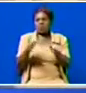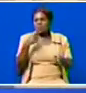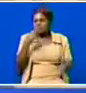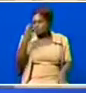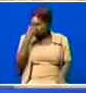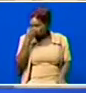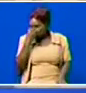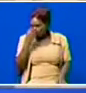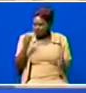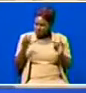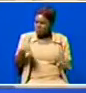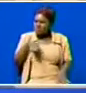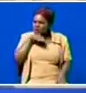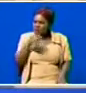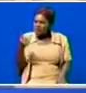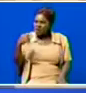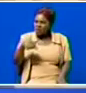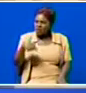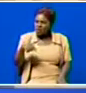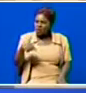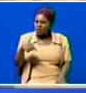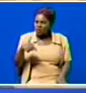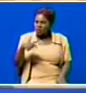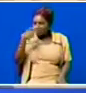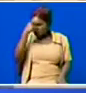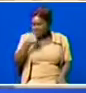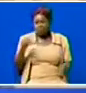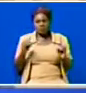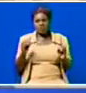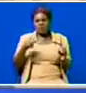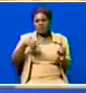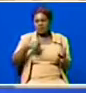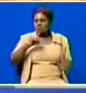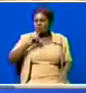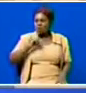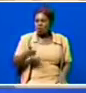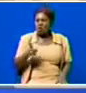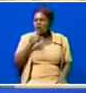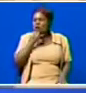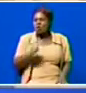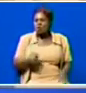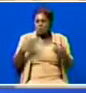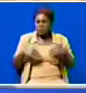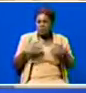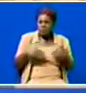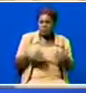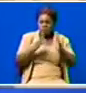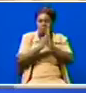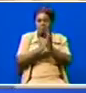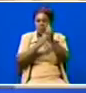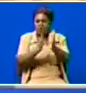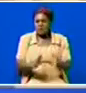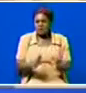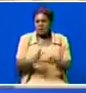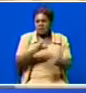William Ruto that if Raila comes, don't close your eyes when they are praying. We have even instructed the old men and the religious leaders will